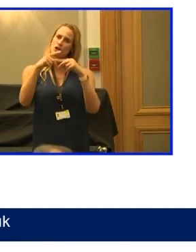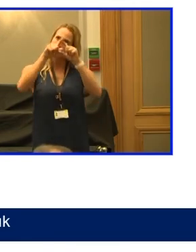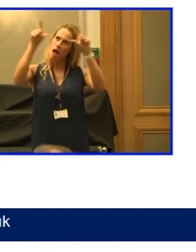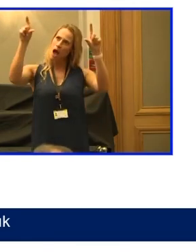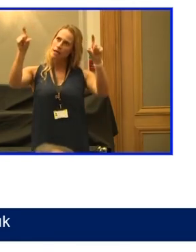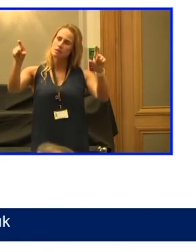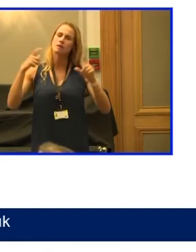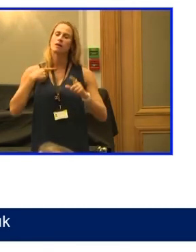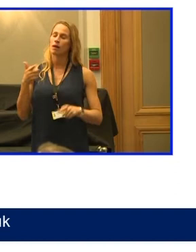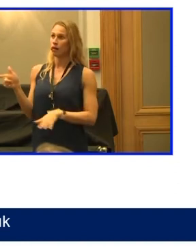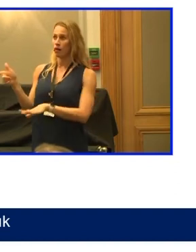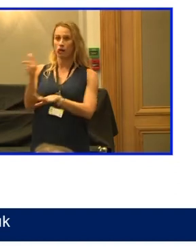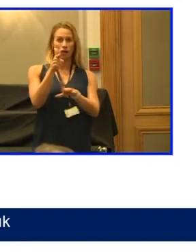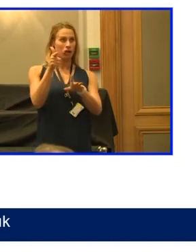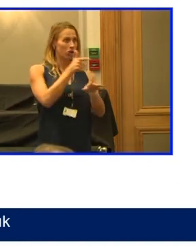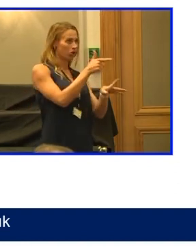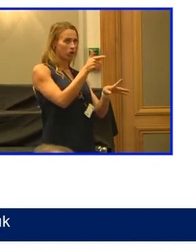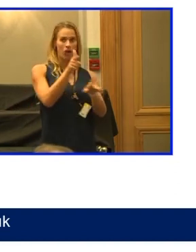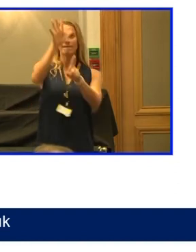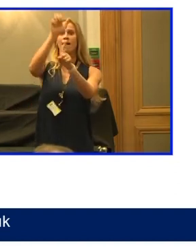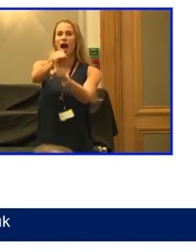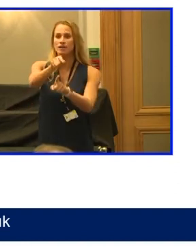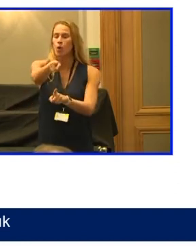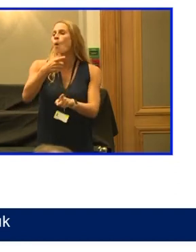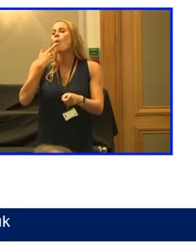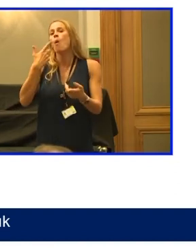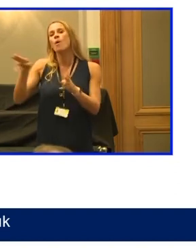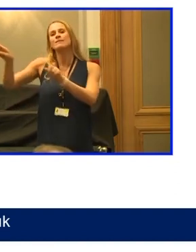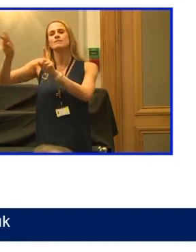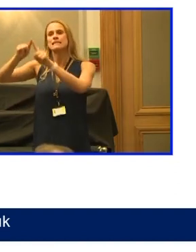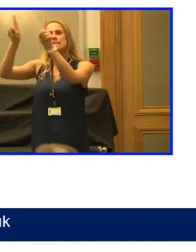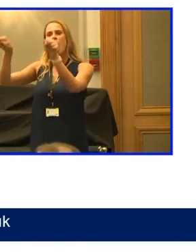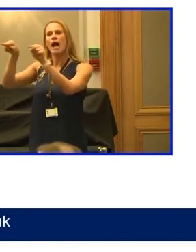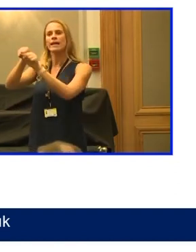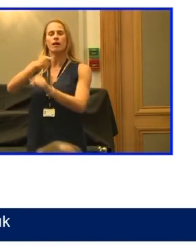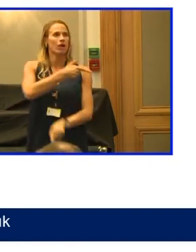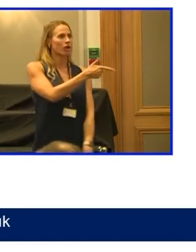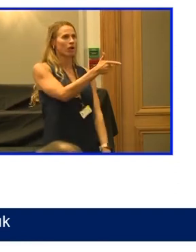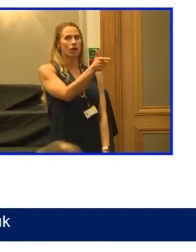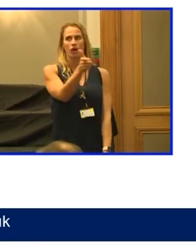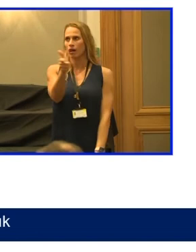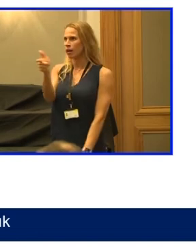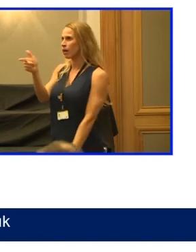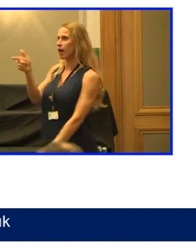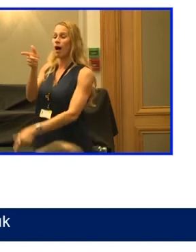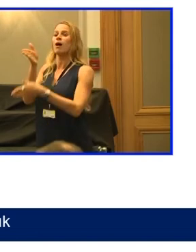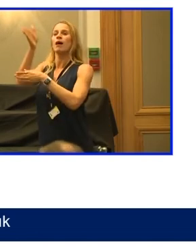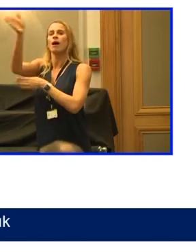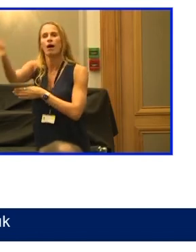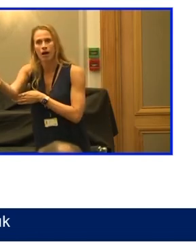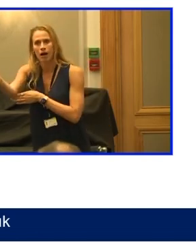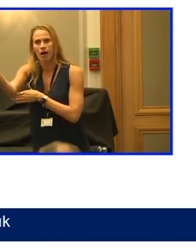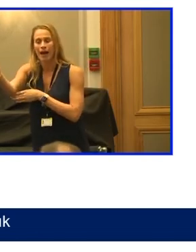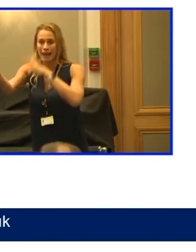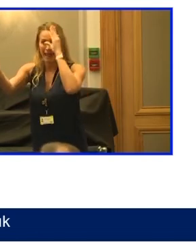bottom of the floor that says, turn left for this exhibition room, et cetera, et cetera. So that is the forward innovation, amongst others, just to give